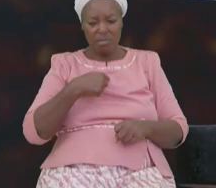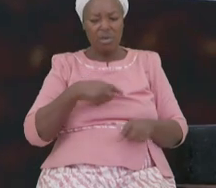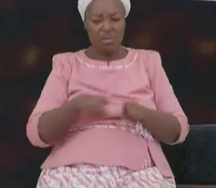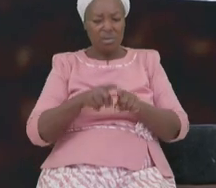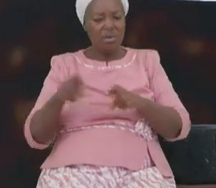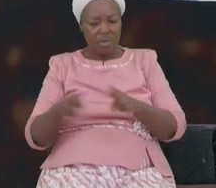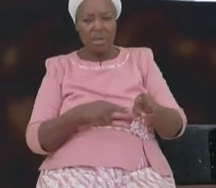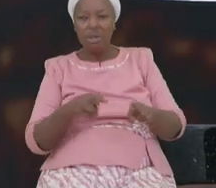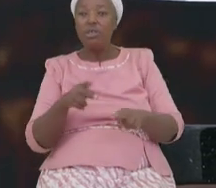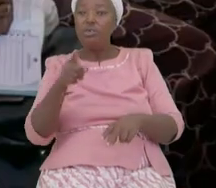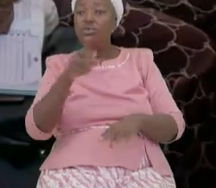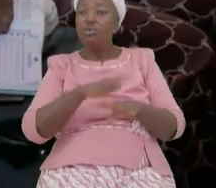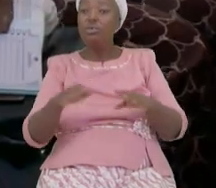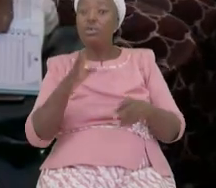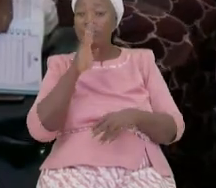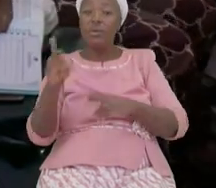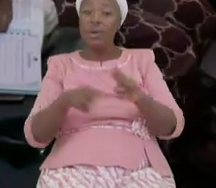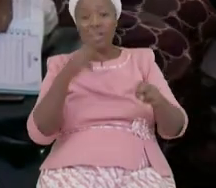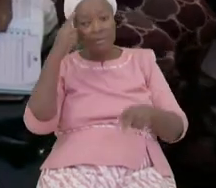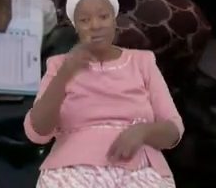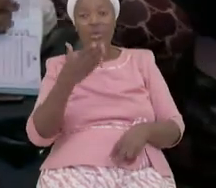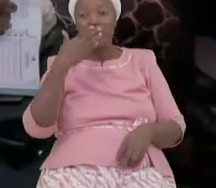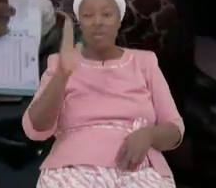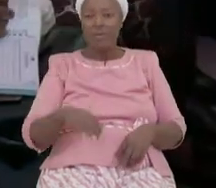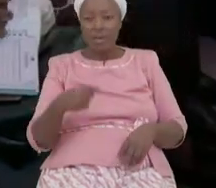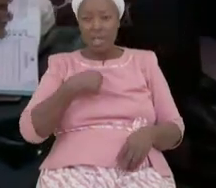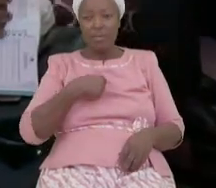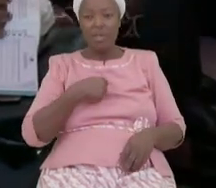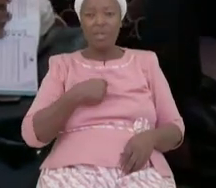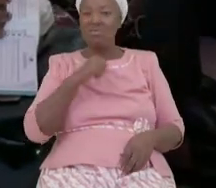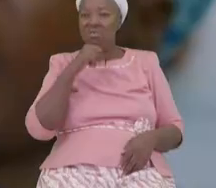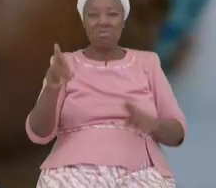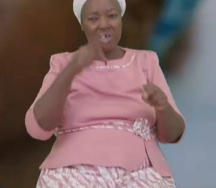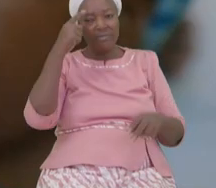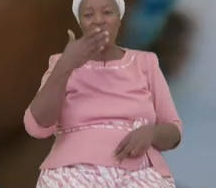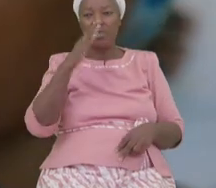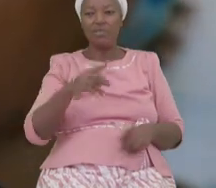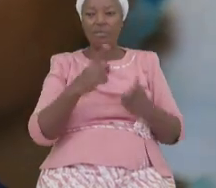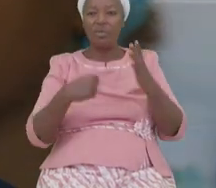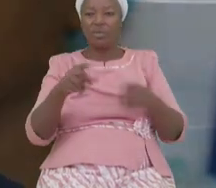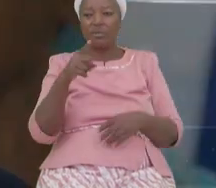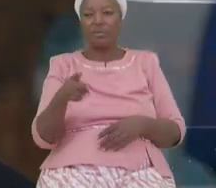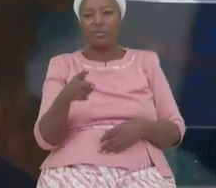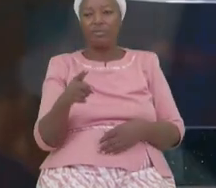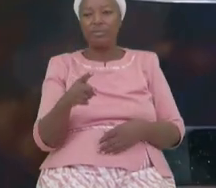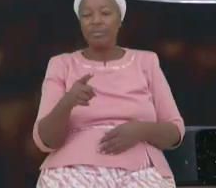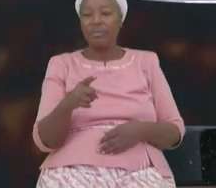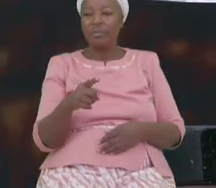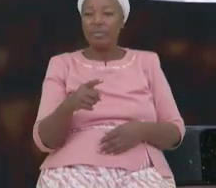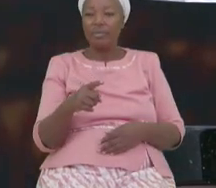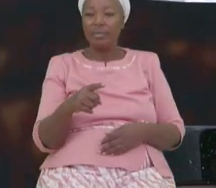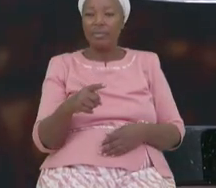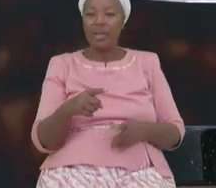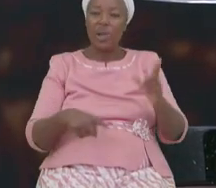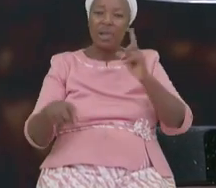I am not ready for evil. I said, I'm not ready for evil. Actually,